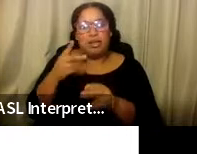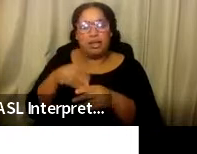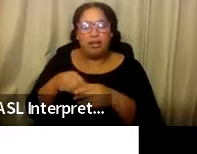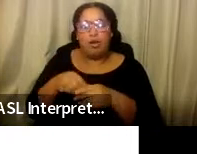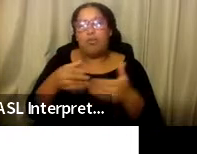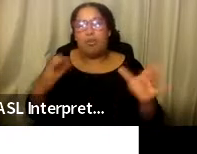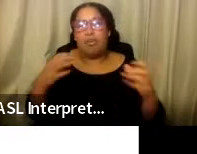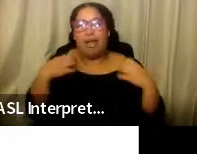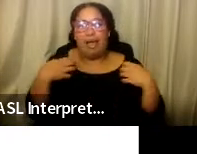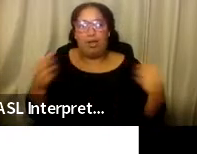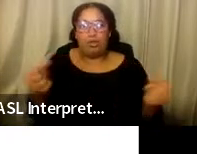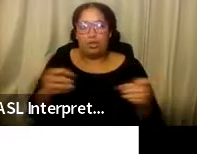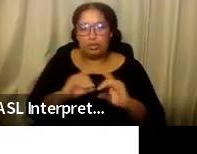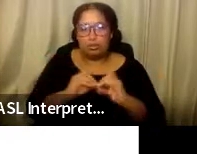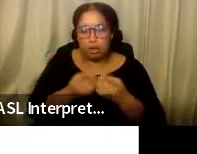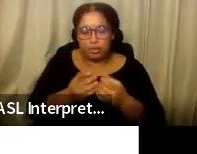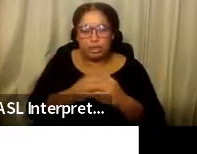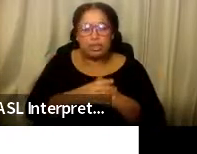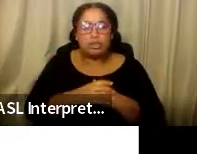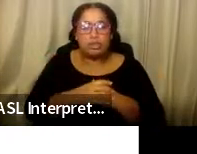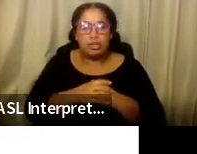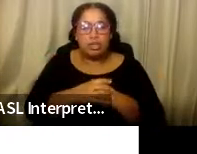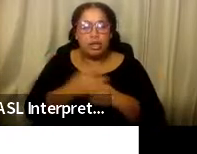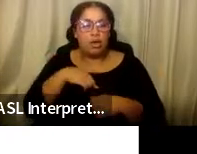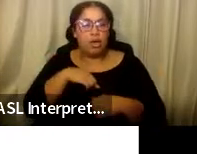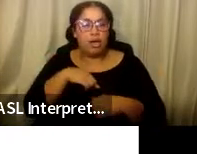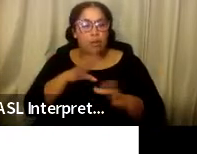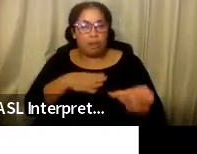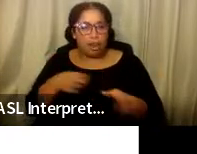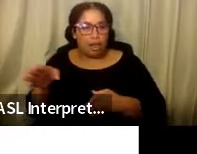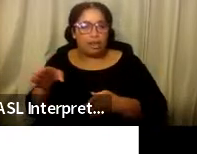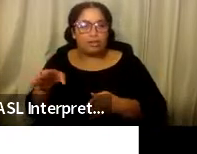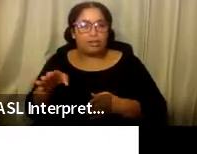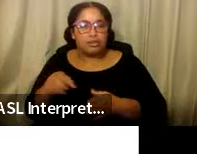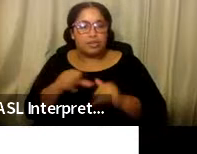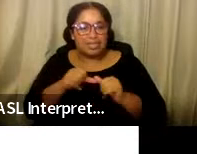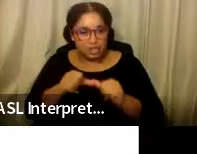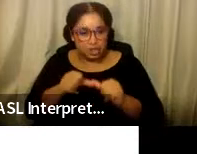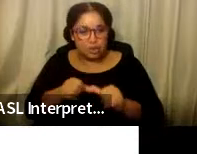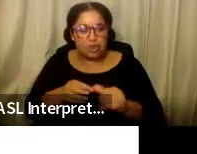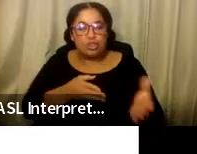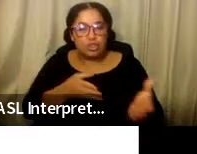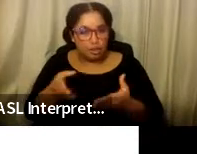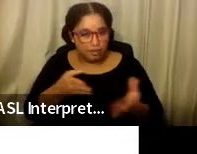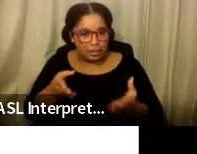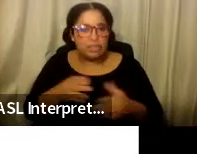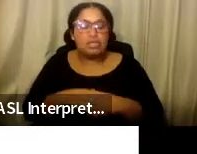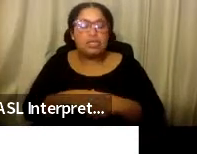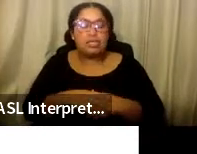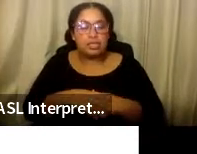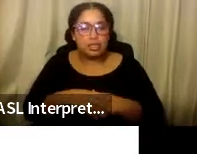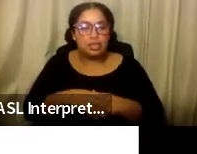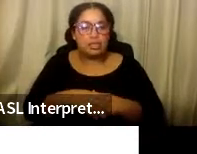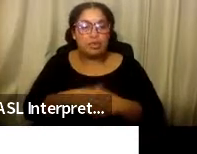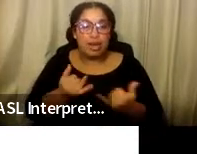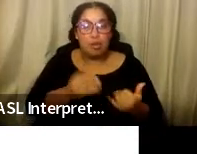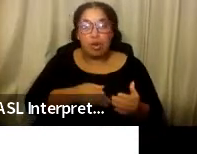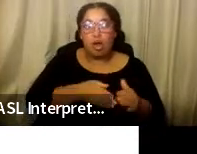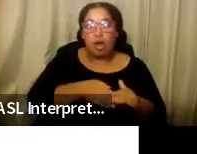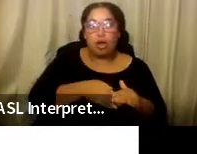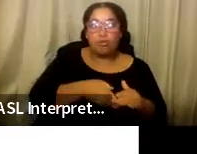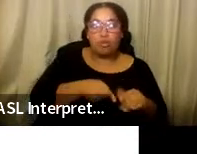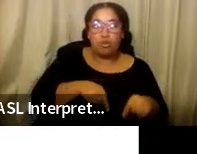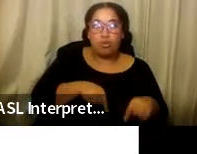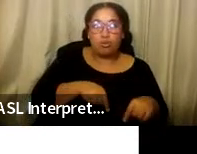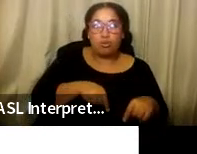Department. We plan to maintain our full services that we are offering right now through the